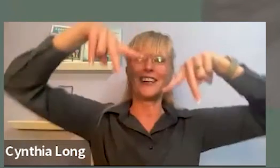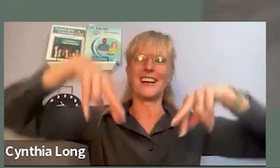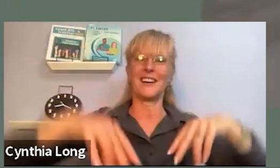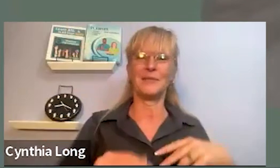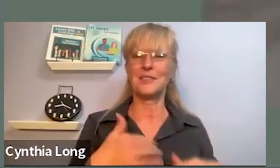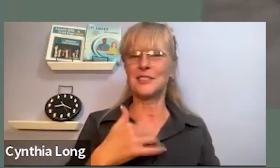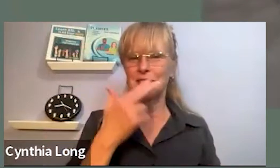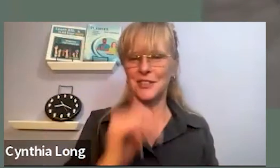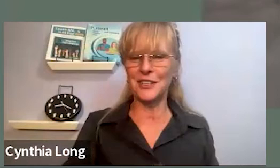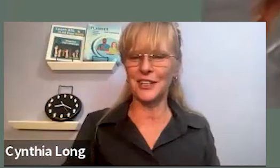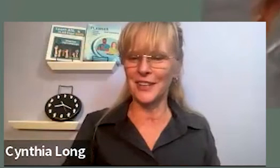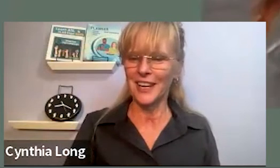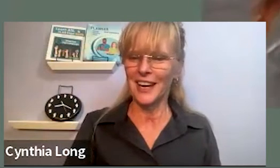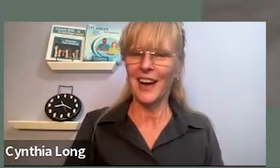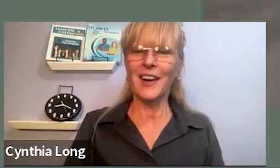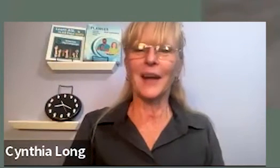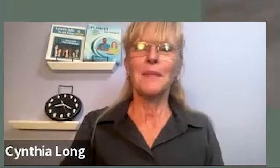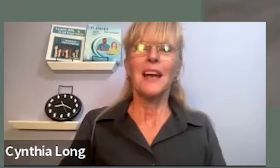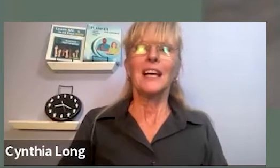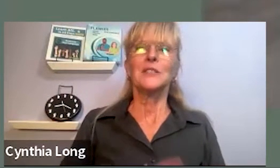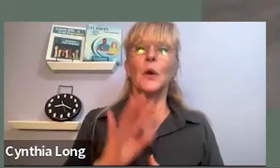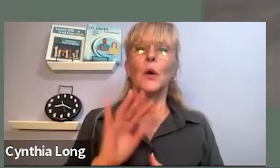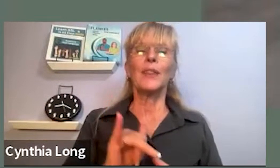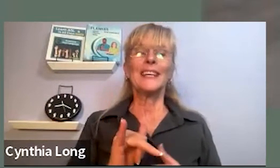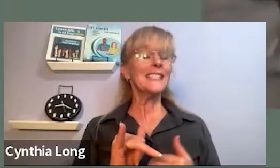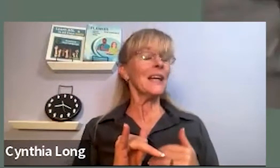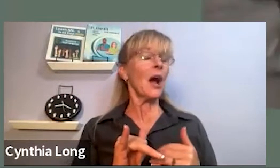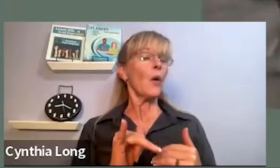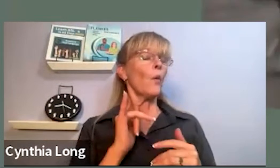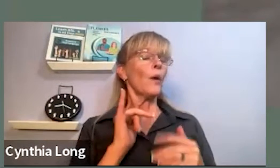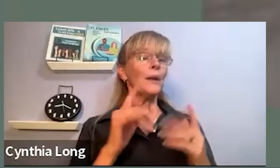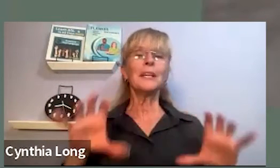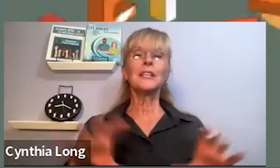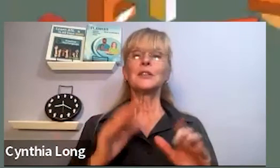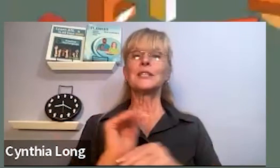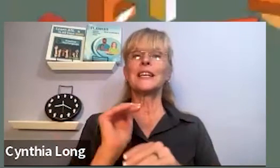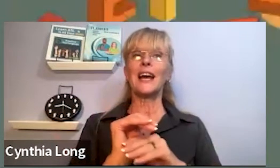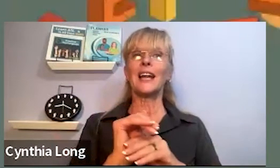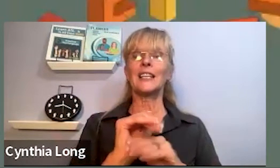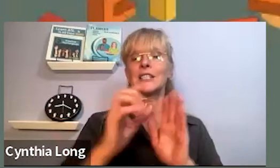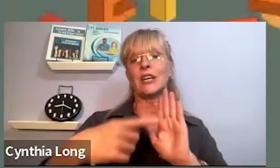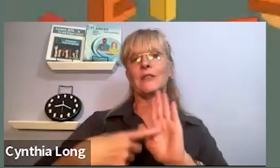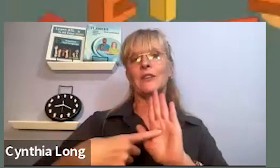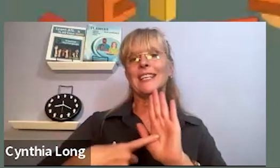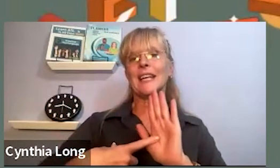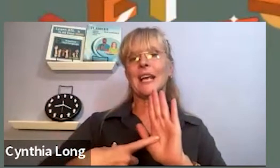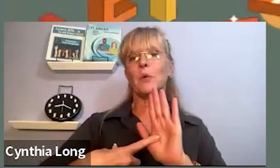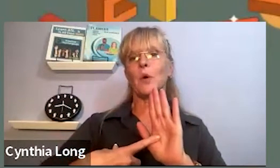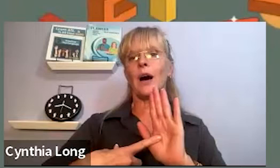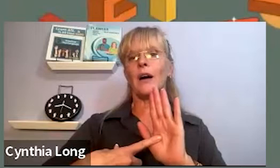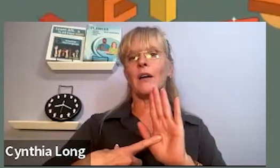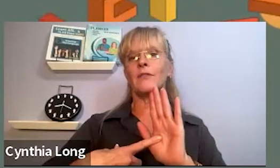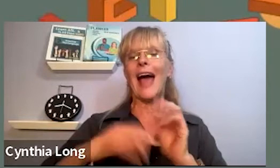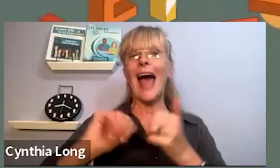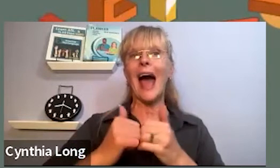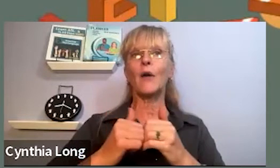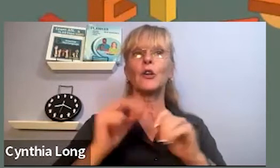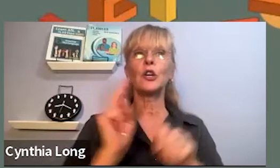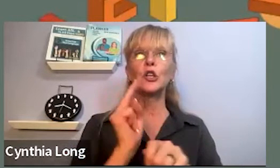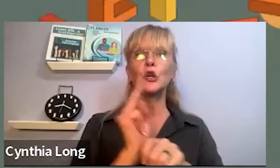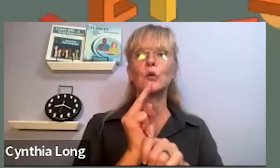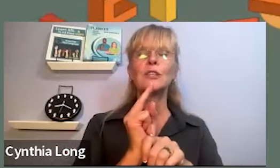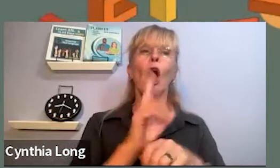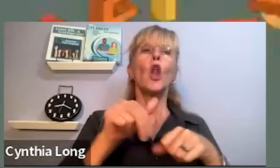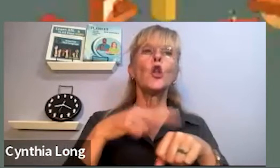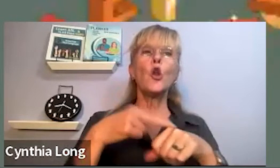ballerinas. Too cute. Okay, so this, what I'm going to do tonight is give you an example of how